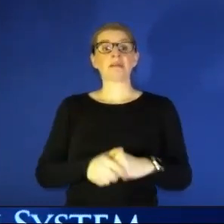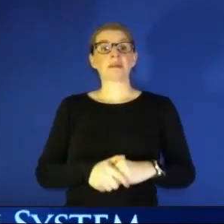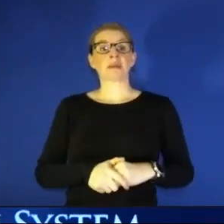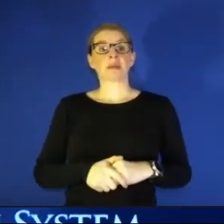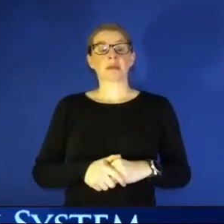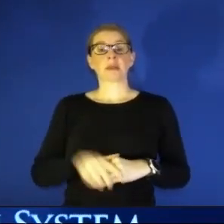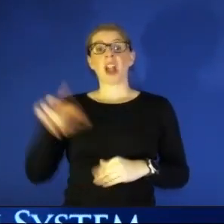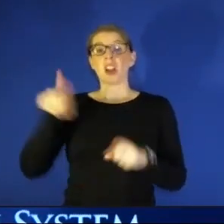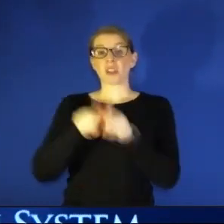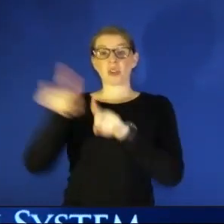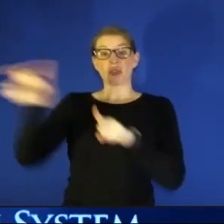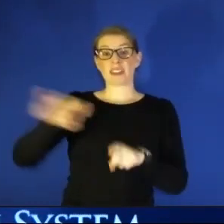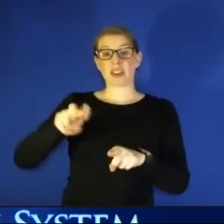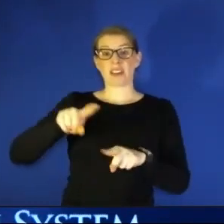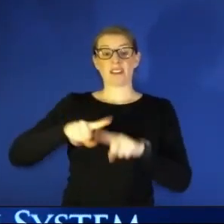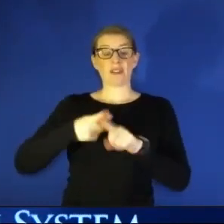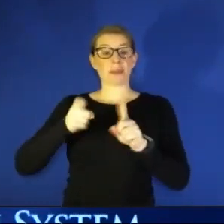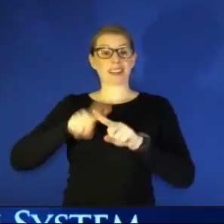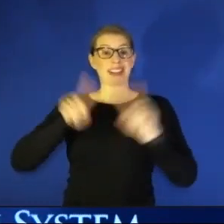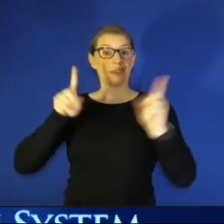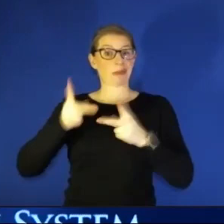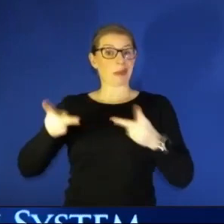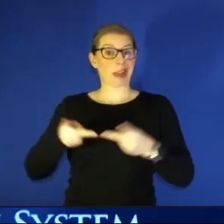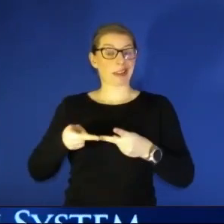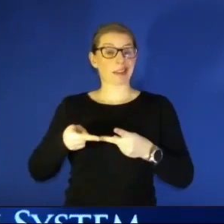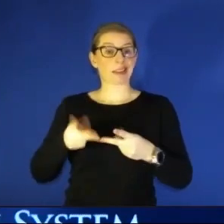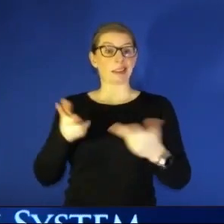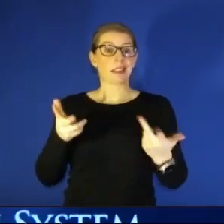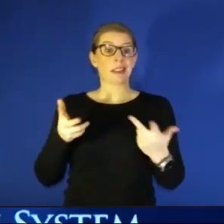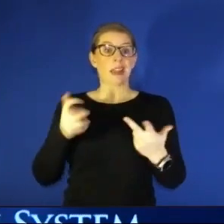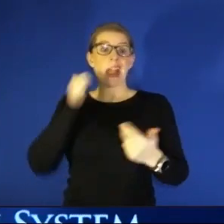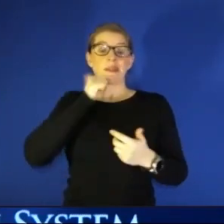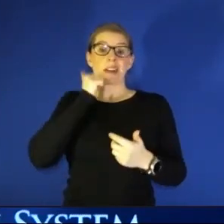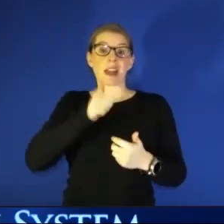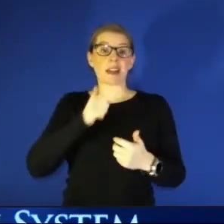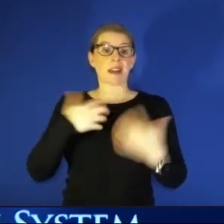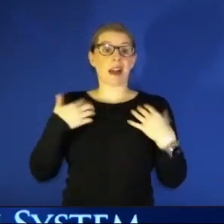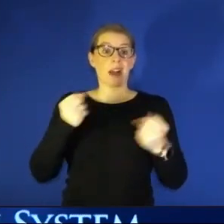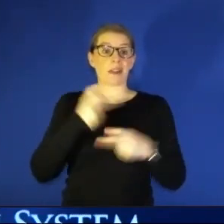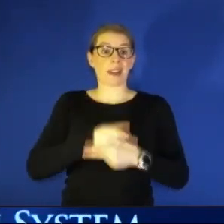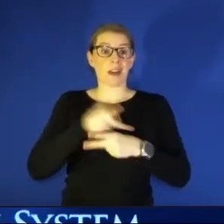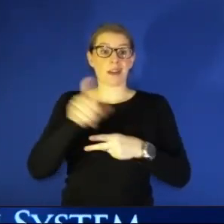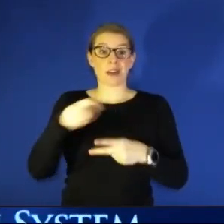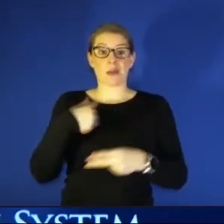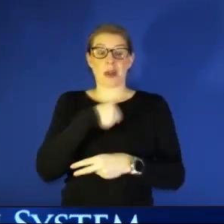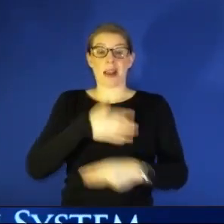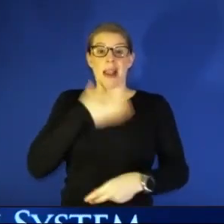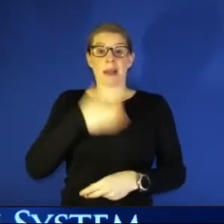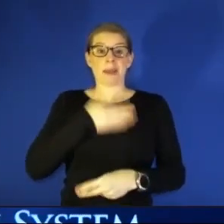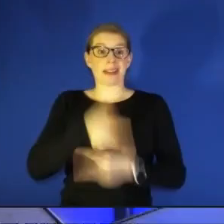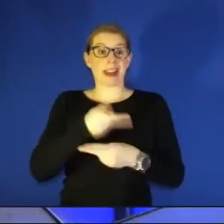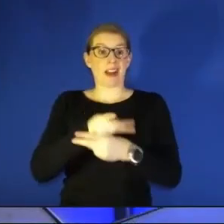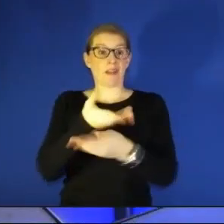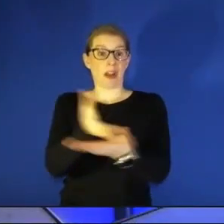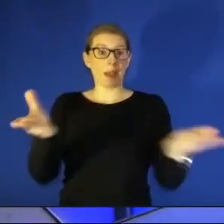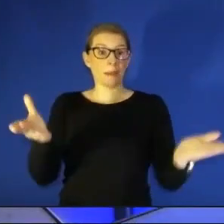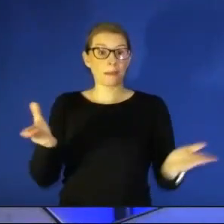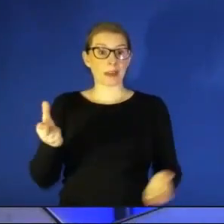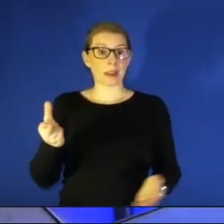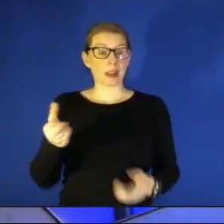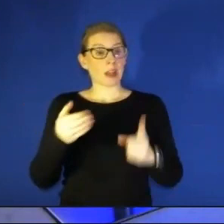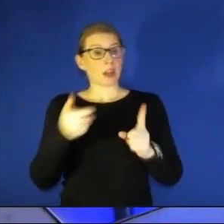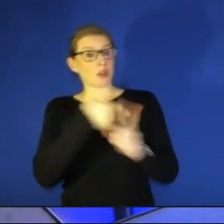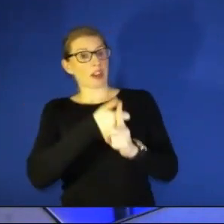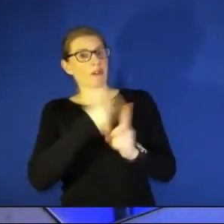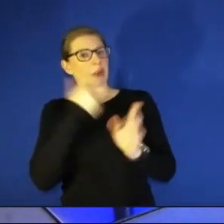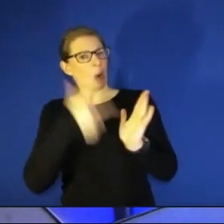very busy, as well as, people who just need their day-to-day healthcare needs met, and we're glad to take care of all of them. So, Gail, what have you noticed? I mean, as Rachel mentioned,